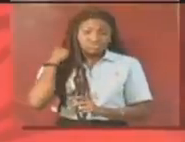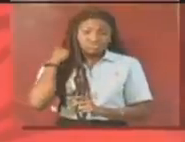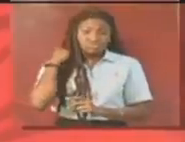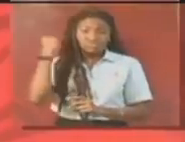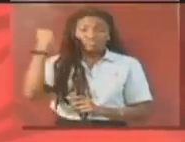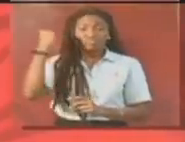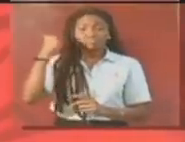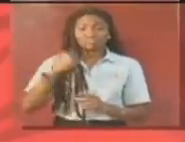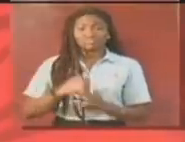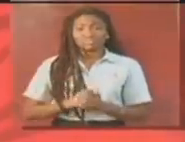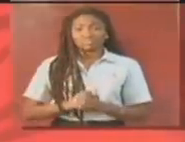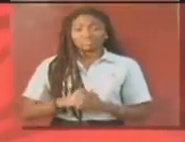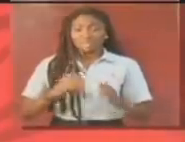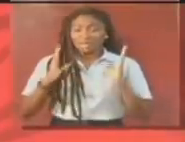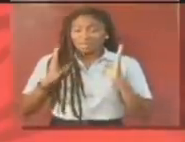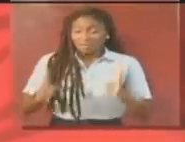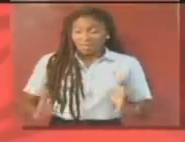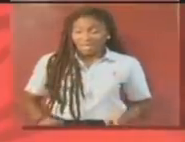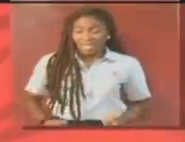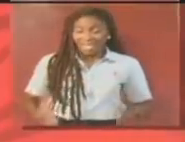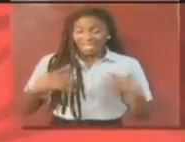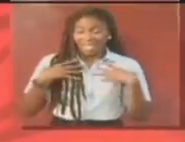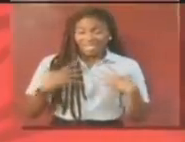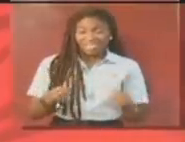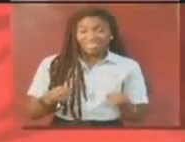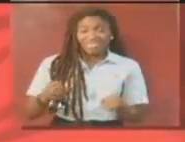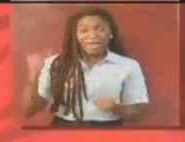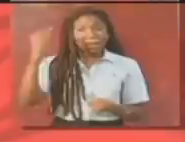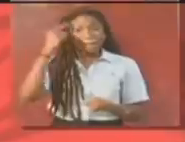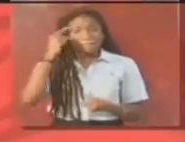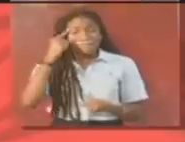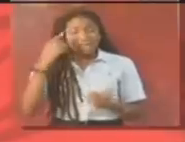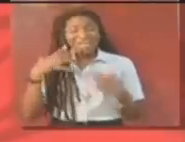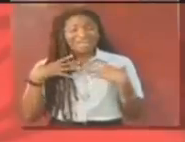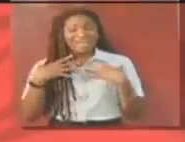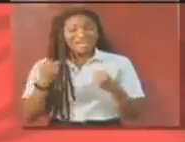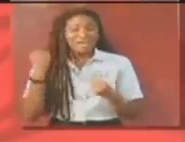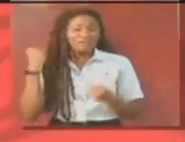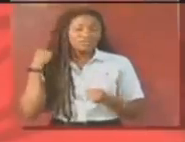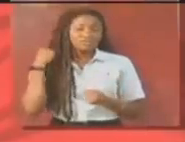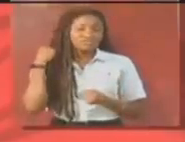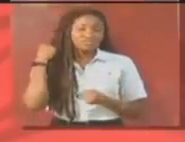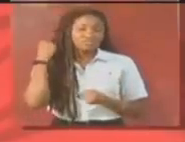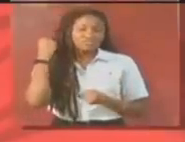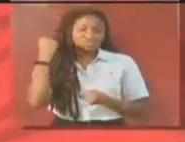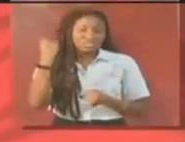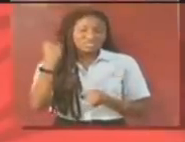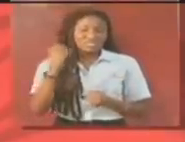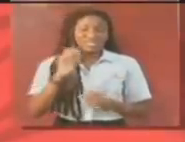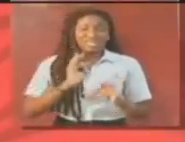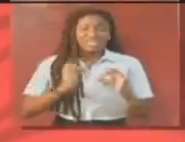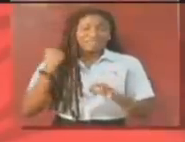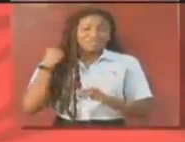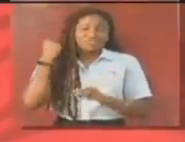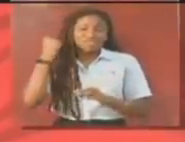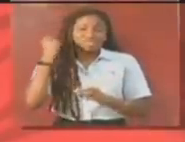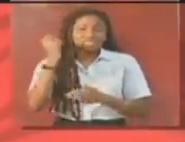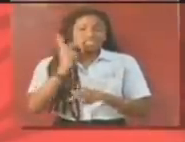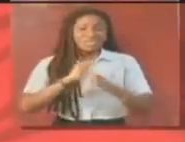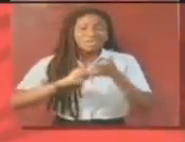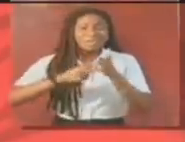our physical health and our mental health, and it can also make us less likely to comply with safety